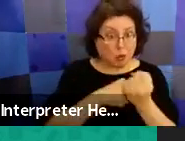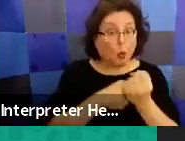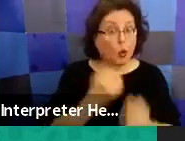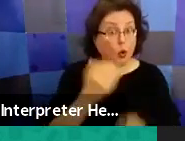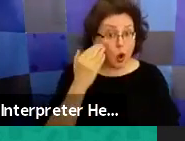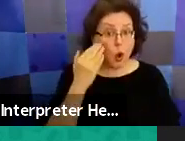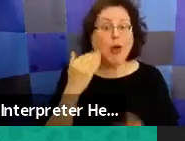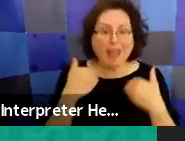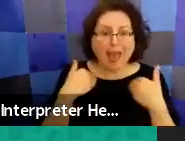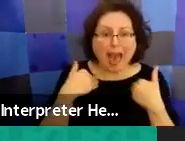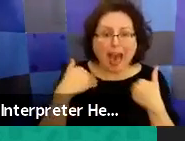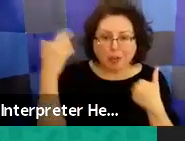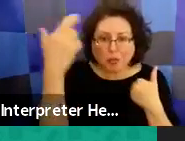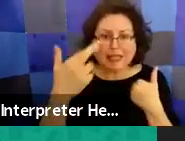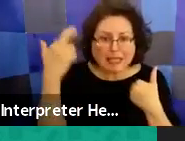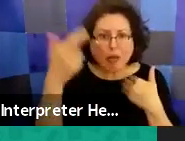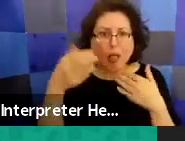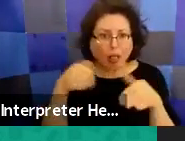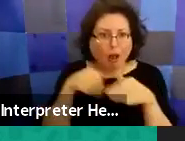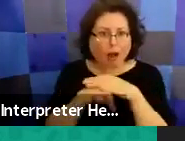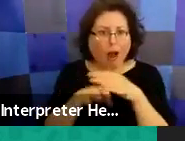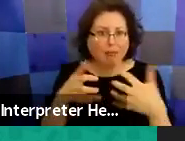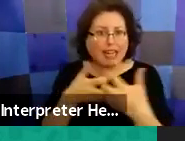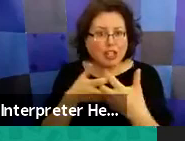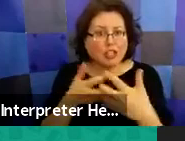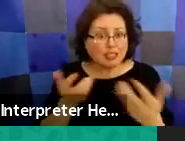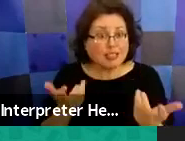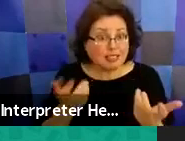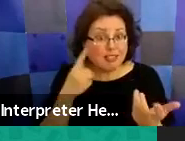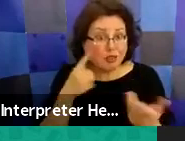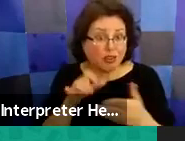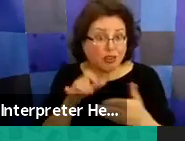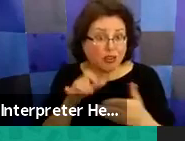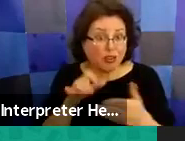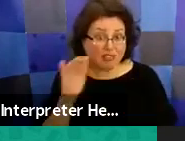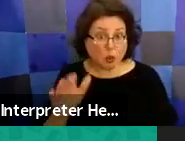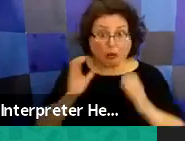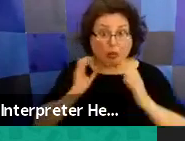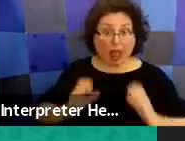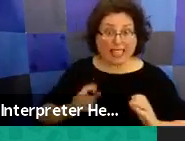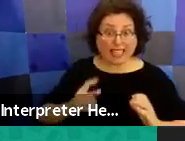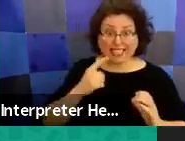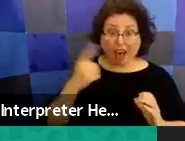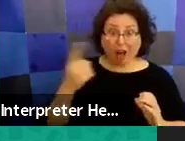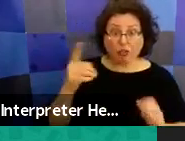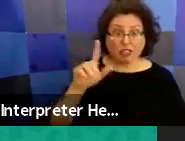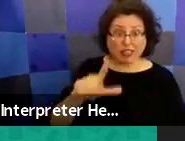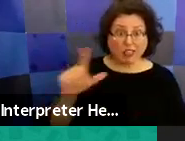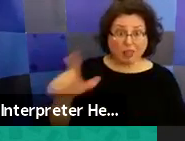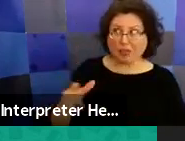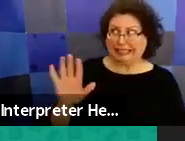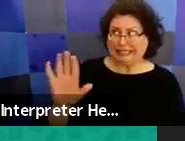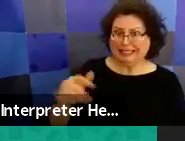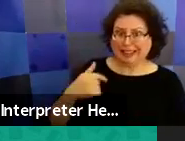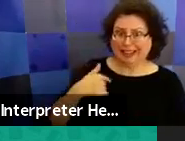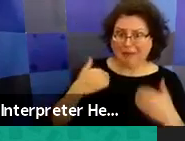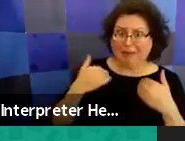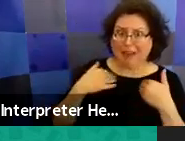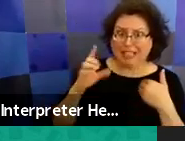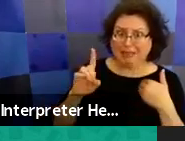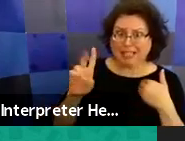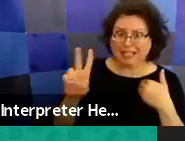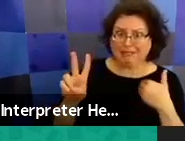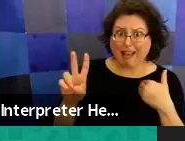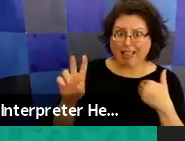reasonable accommodations that if their client were to say to their landlord, I am in a domestic violence situation, I need to